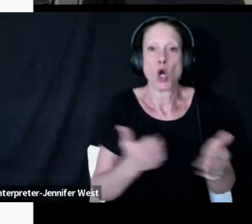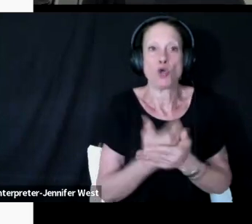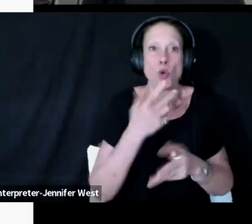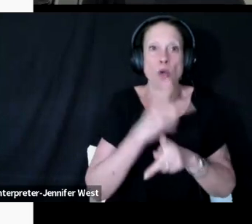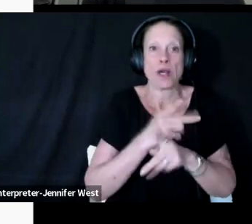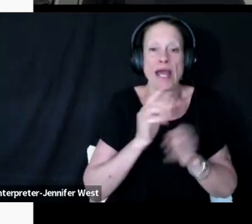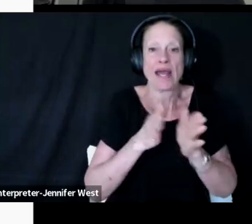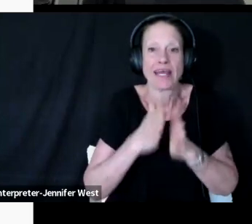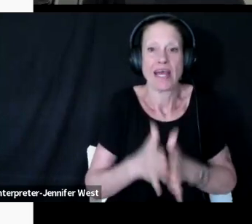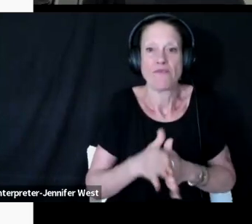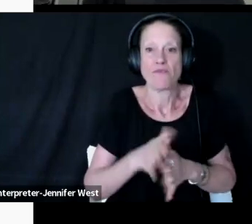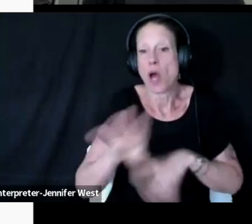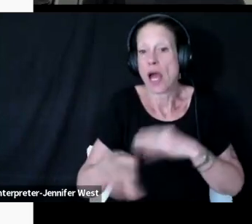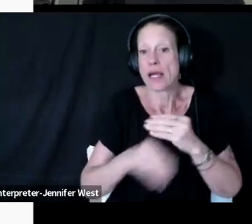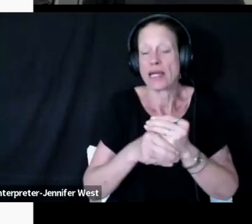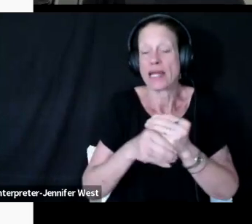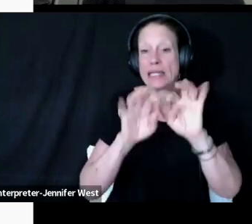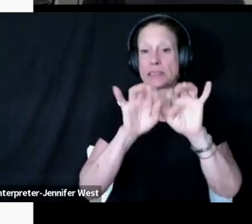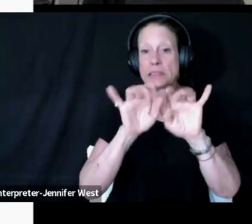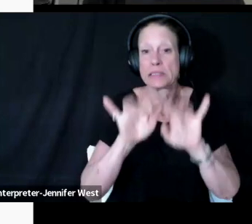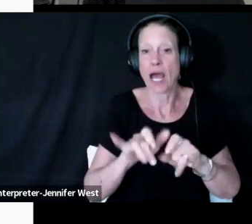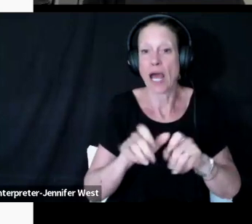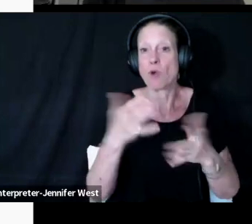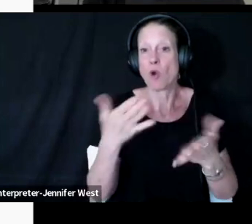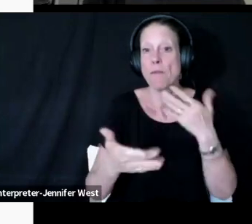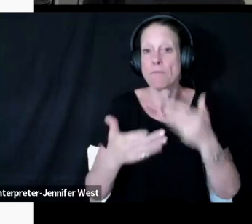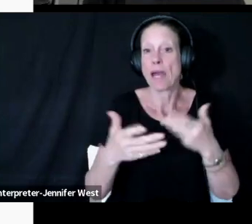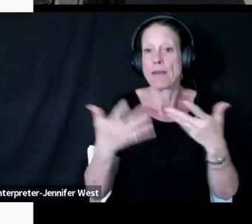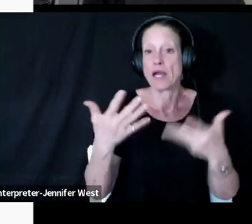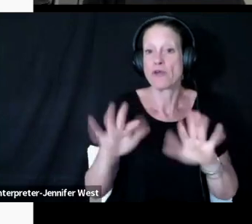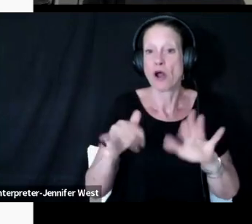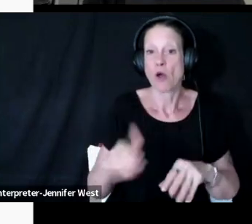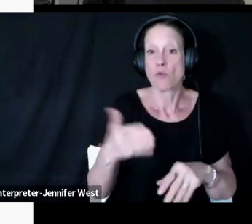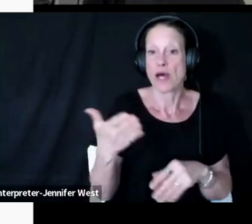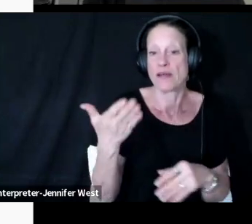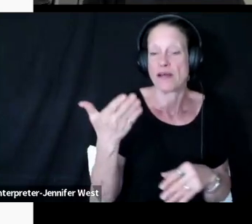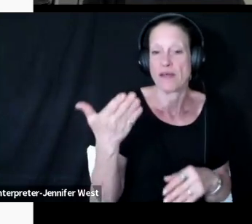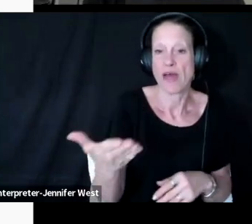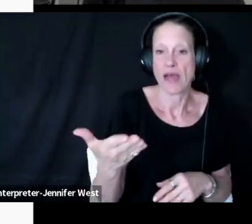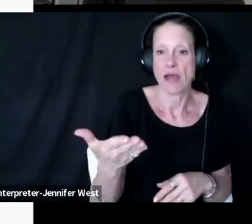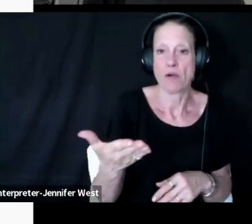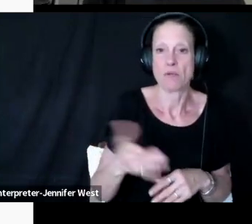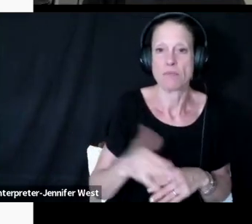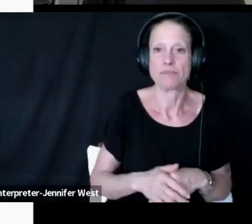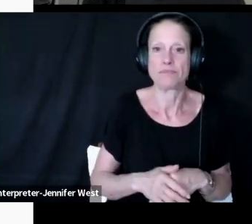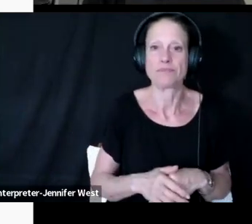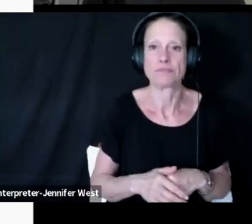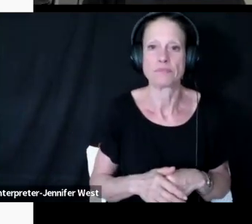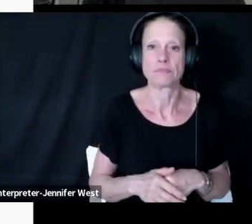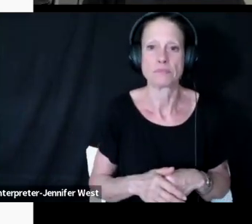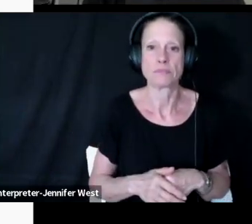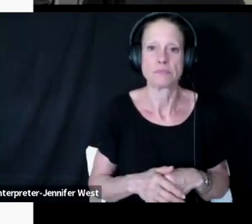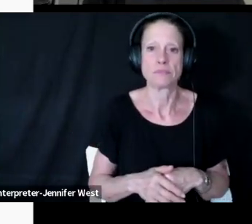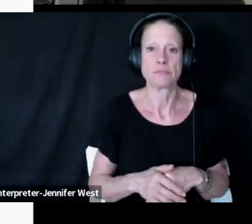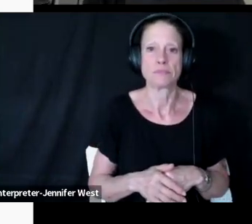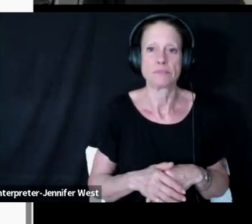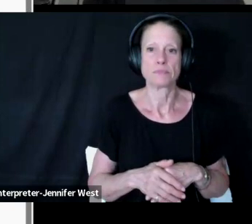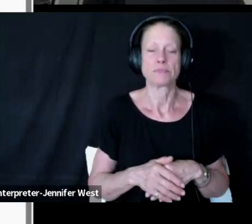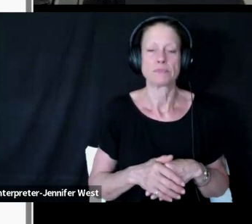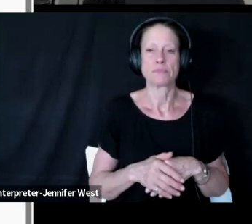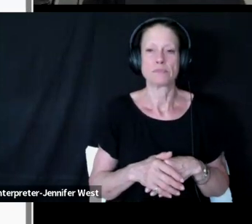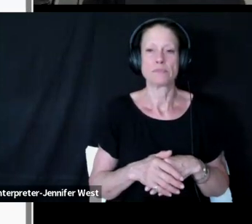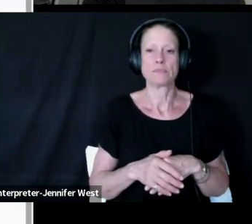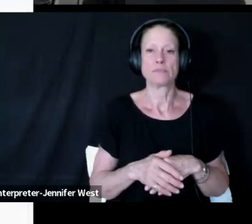either add them in, or if they're already in here as a shared user, I'll go ahead and select their name. And what'll